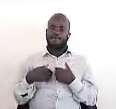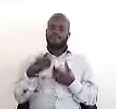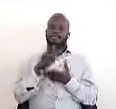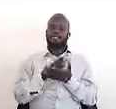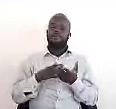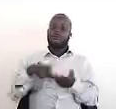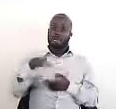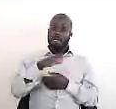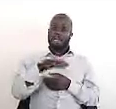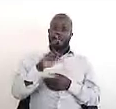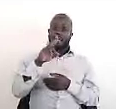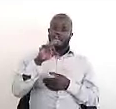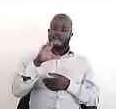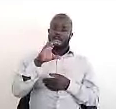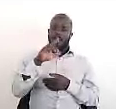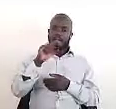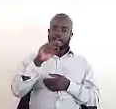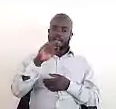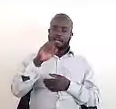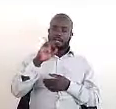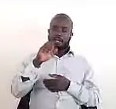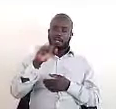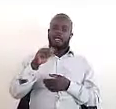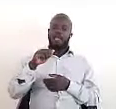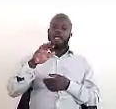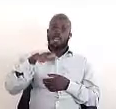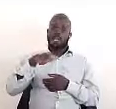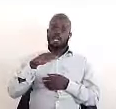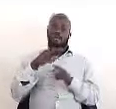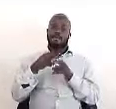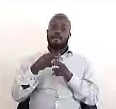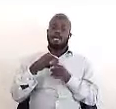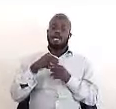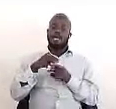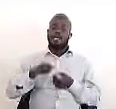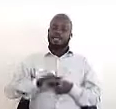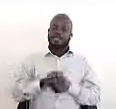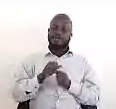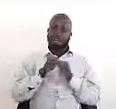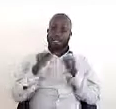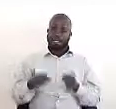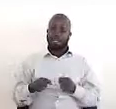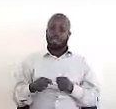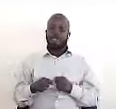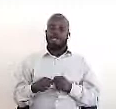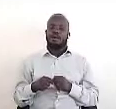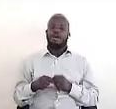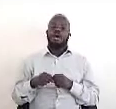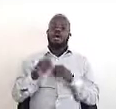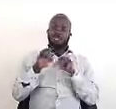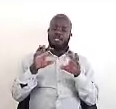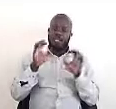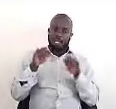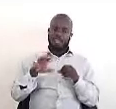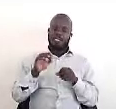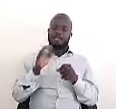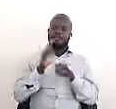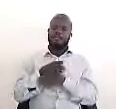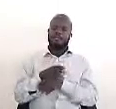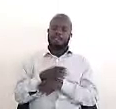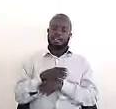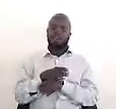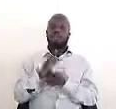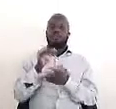vast unclaimed territory known as our digestive system, and unfriendly candida can take over, and